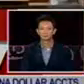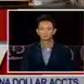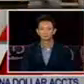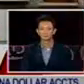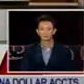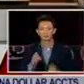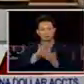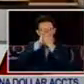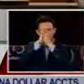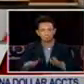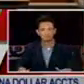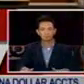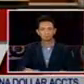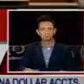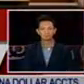session hall.